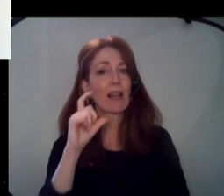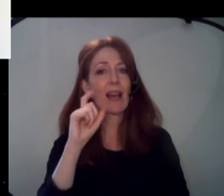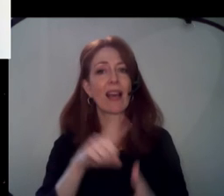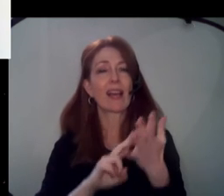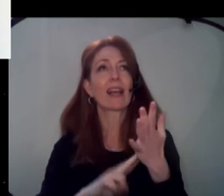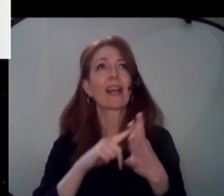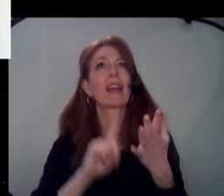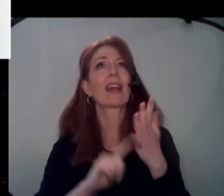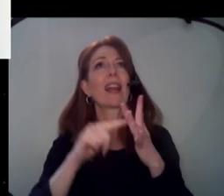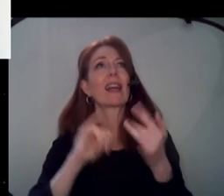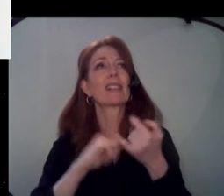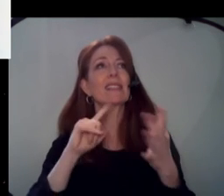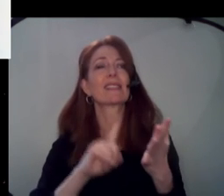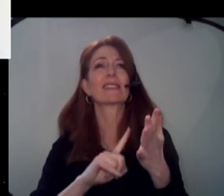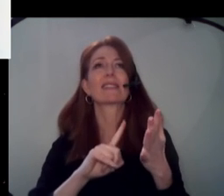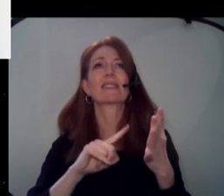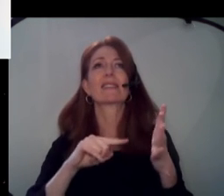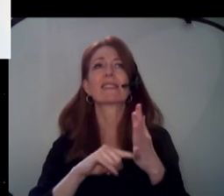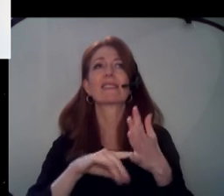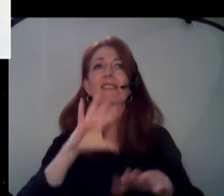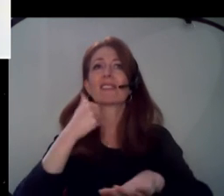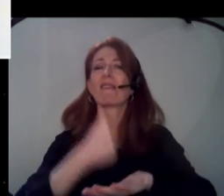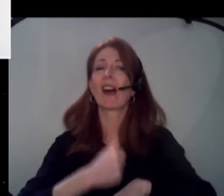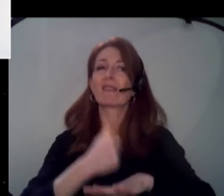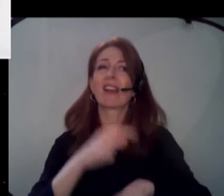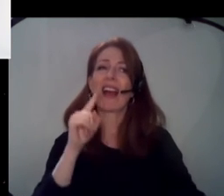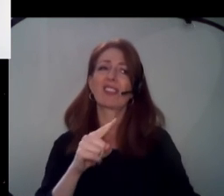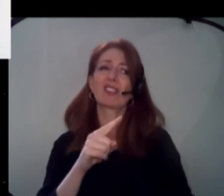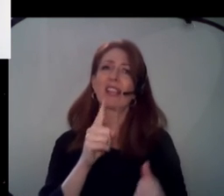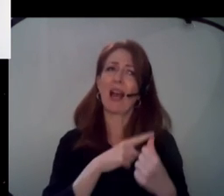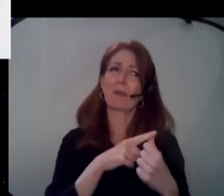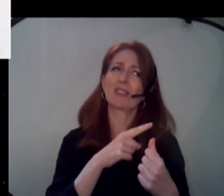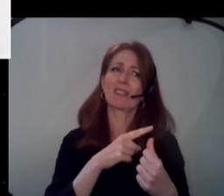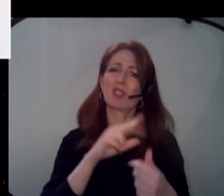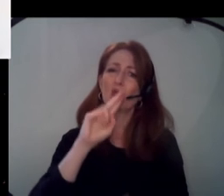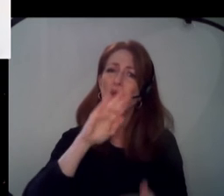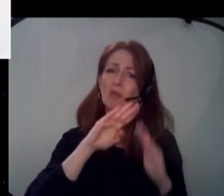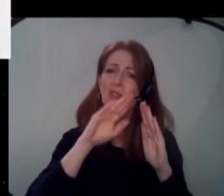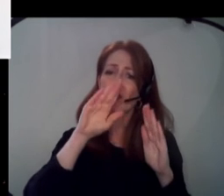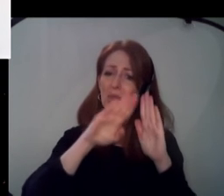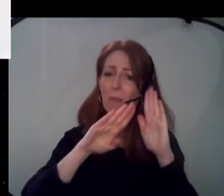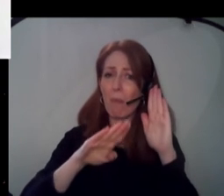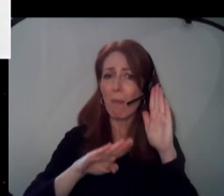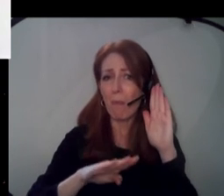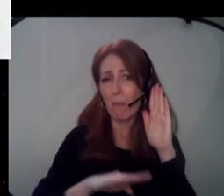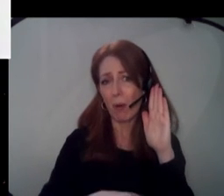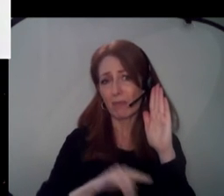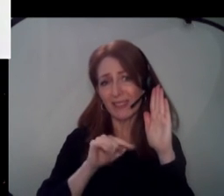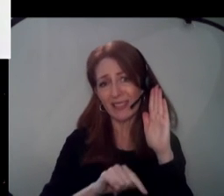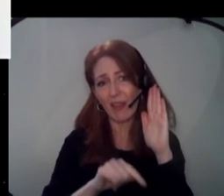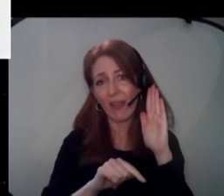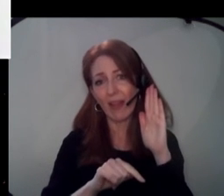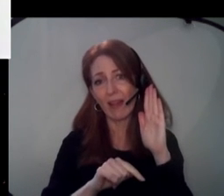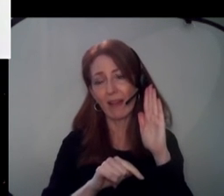of fairly minor in it, except as a novelty. And gradually she has been put back to what I think is